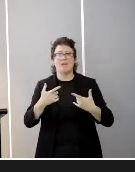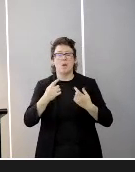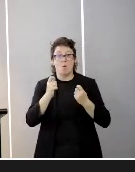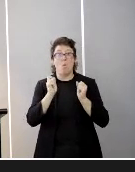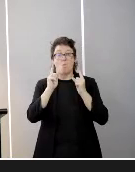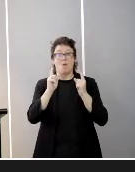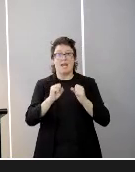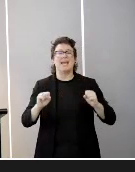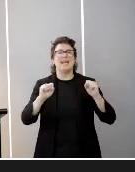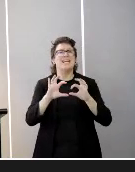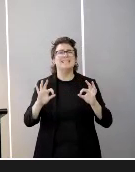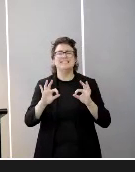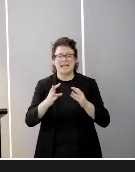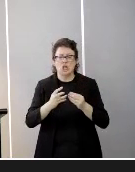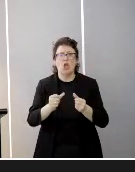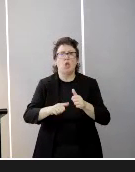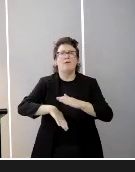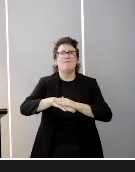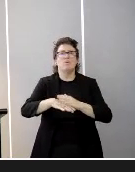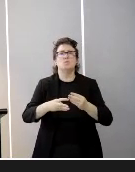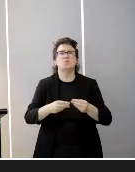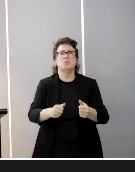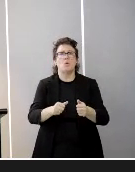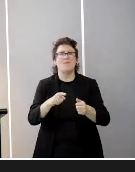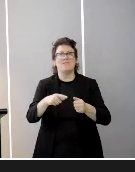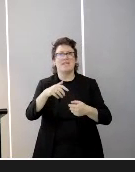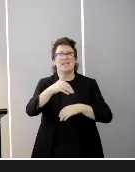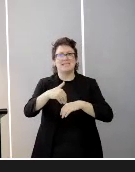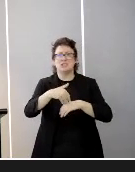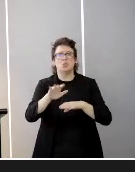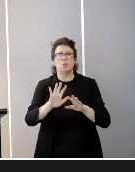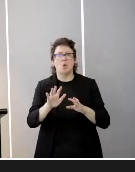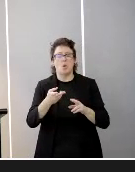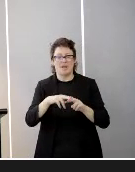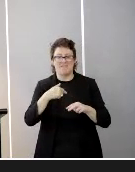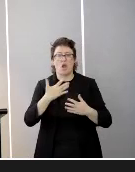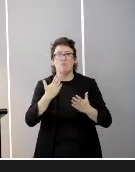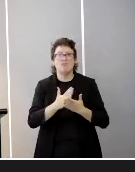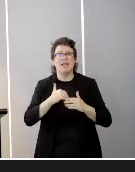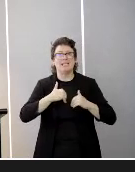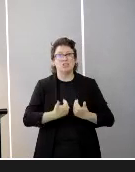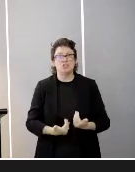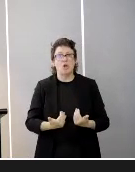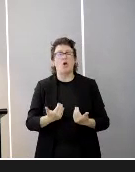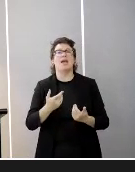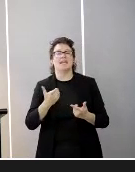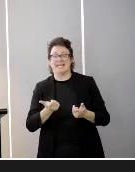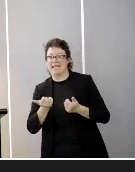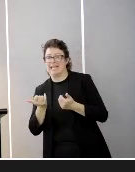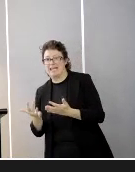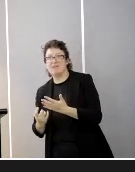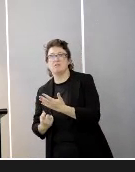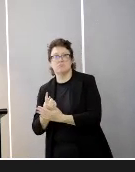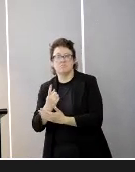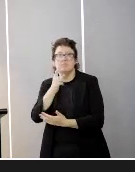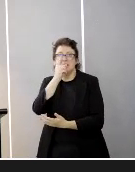doesn't cure the problem. It kind of is if someone's really fatigued, it just makes them better able to function, that kind of